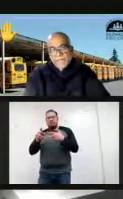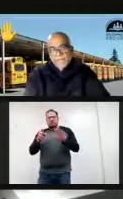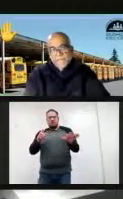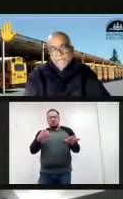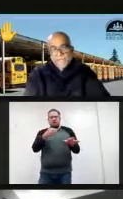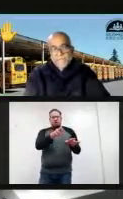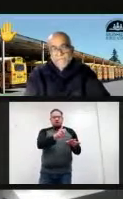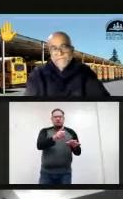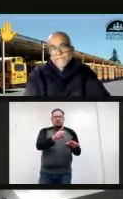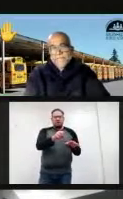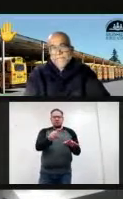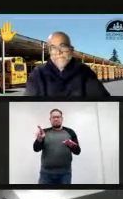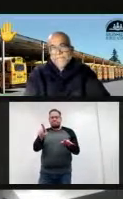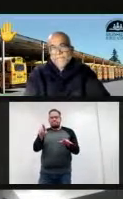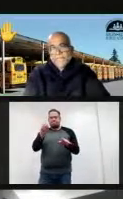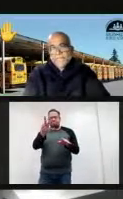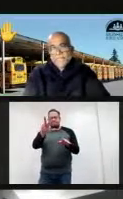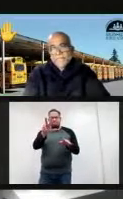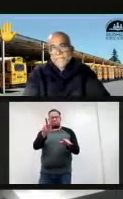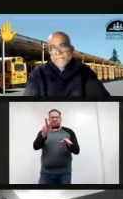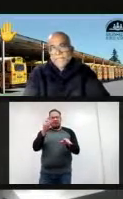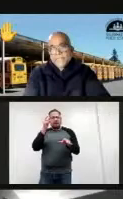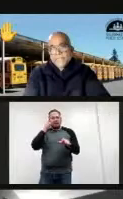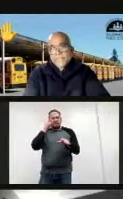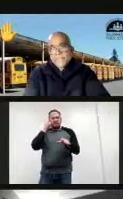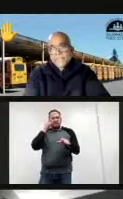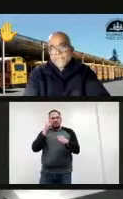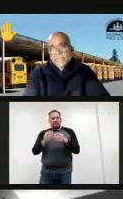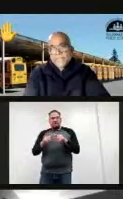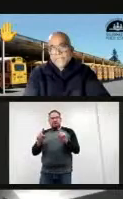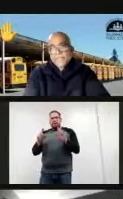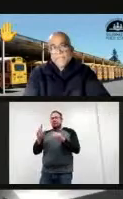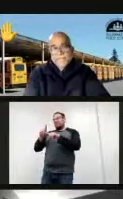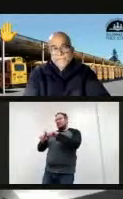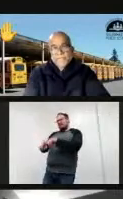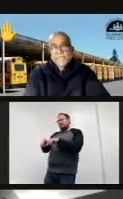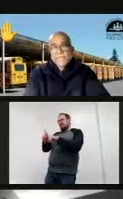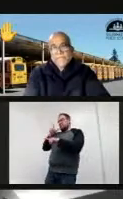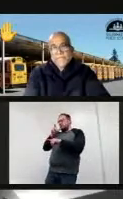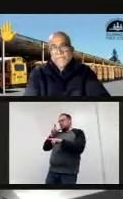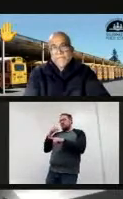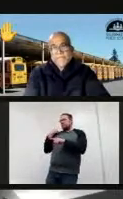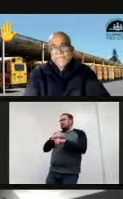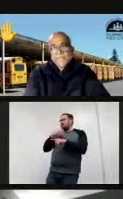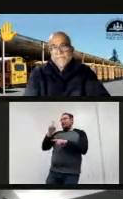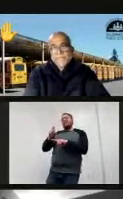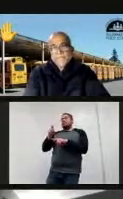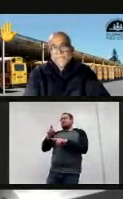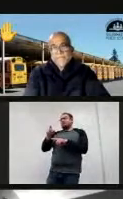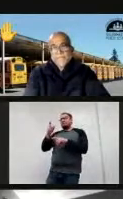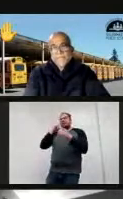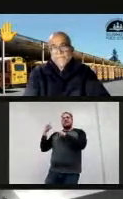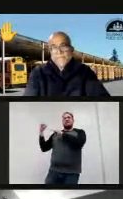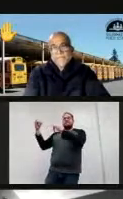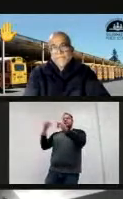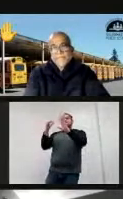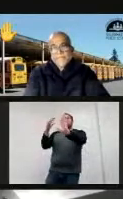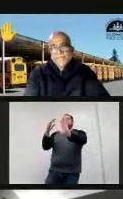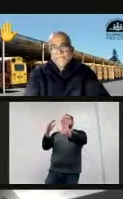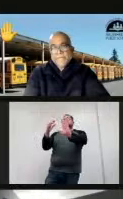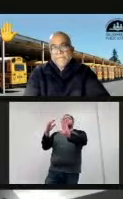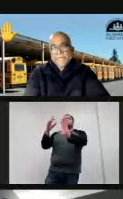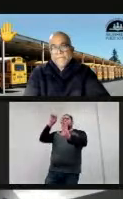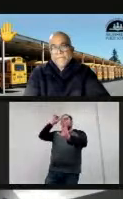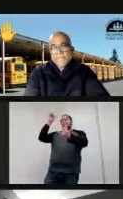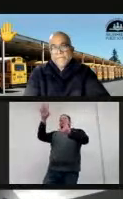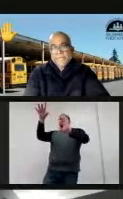Tier 103, I think, but. It would depend who it is. We have to get the consensus, or I mean the input from